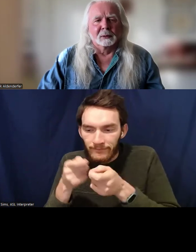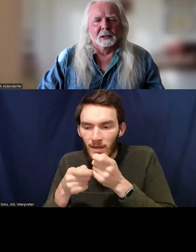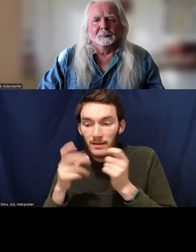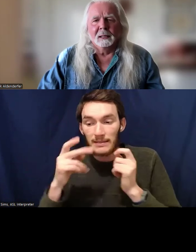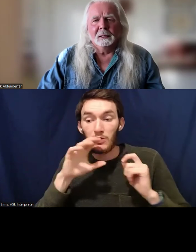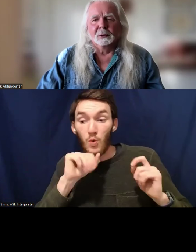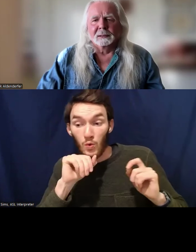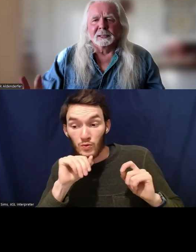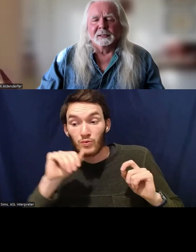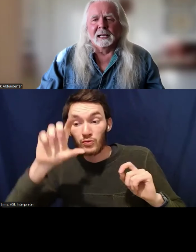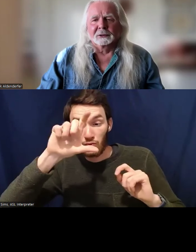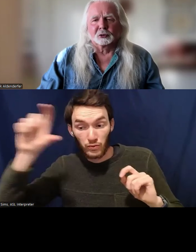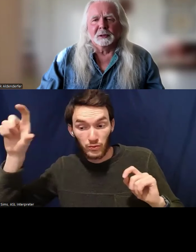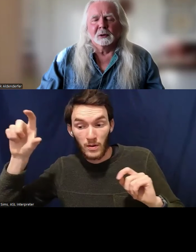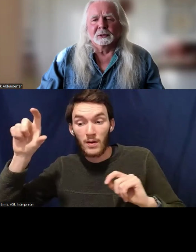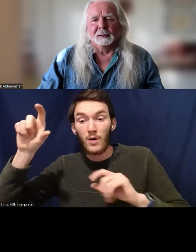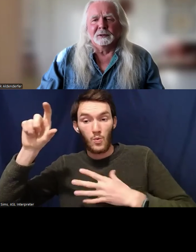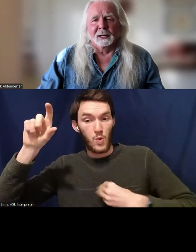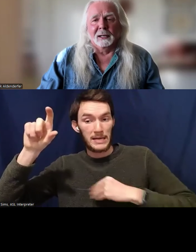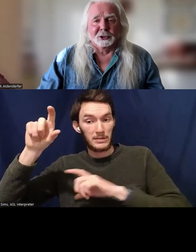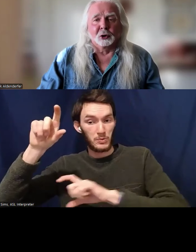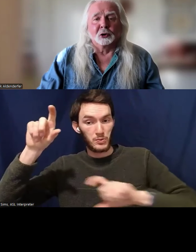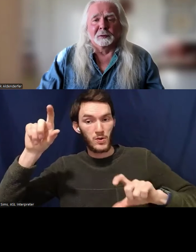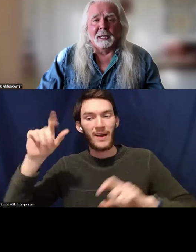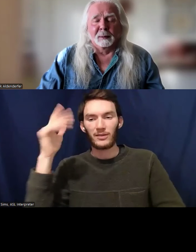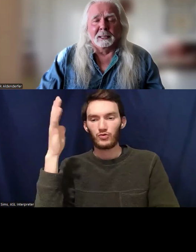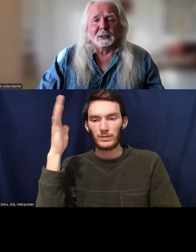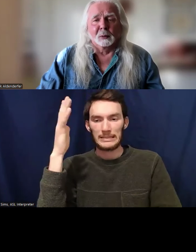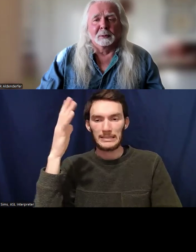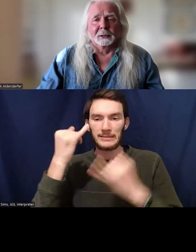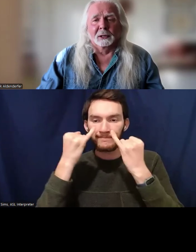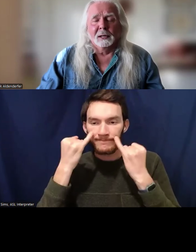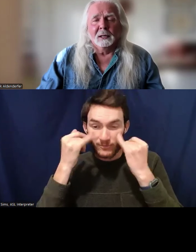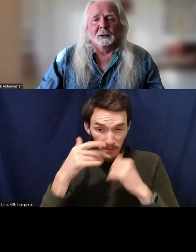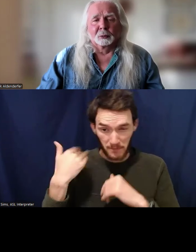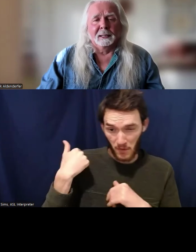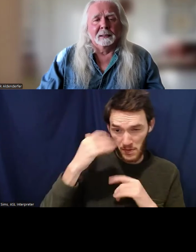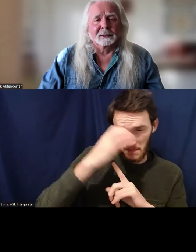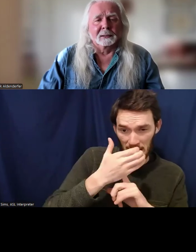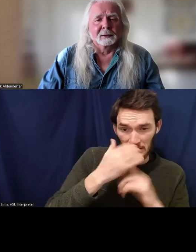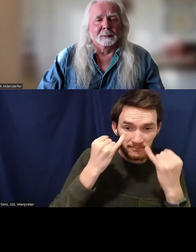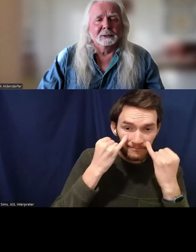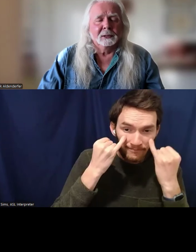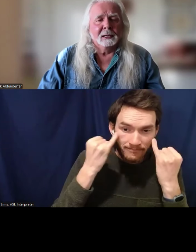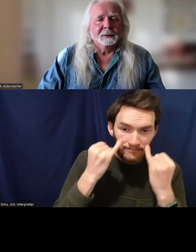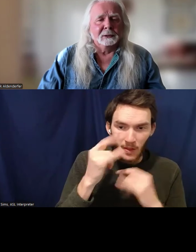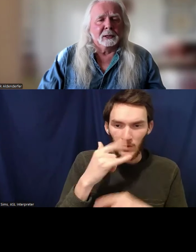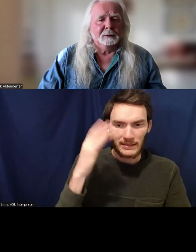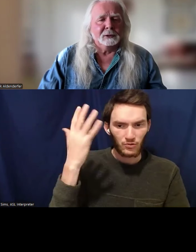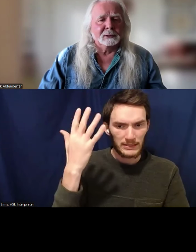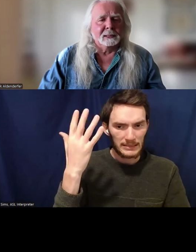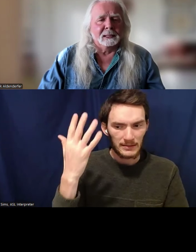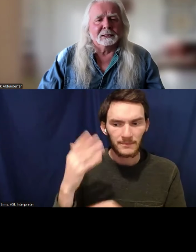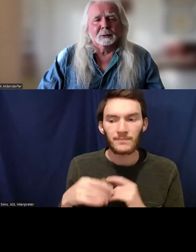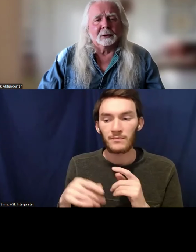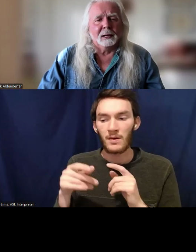down below. You can see that tree motif that I showed on that mask a moment ago on the right-hand side of the image. Then on the left,